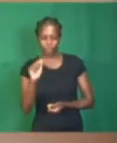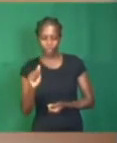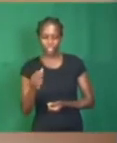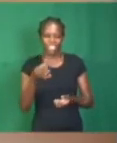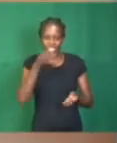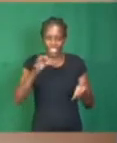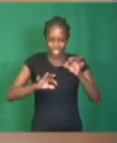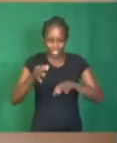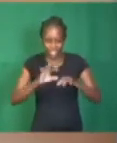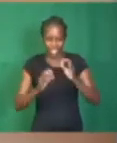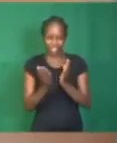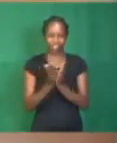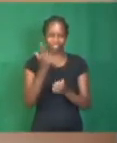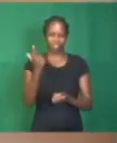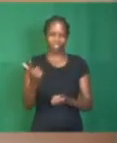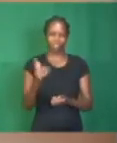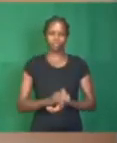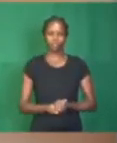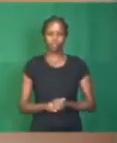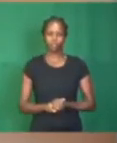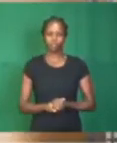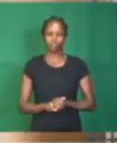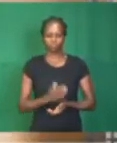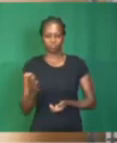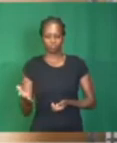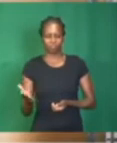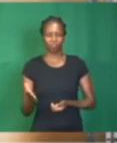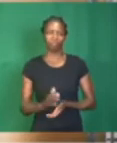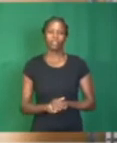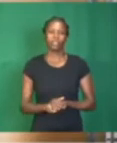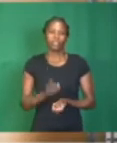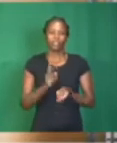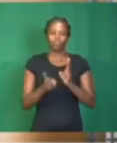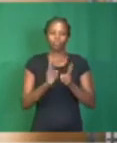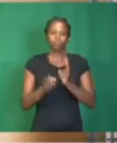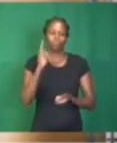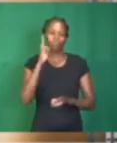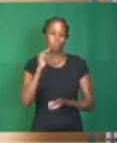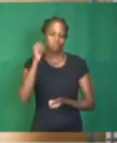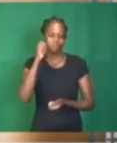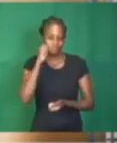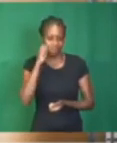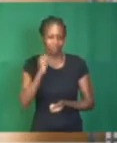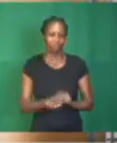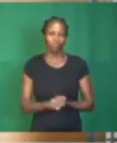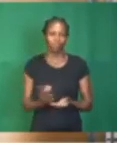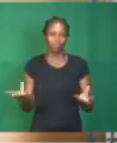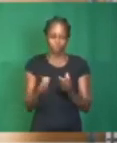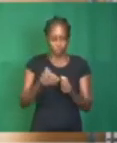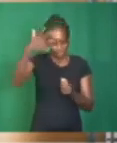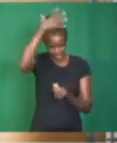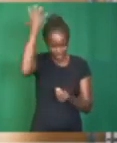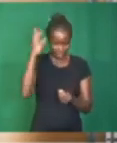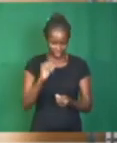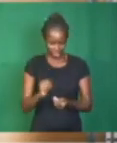7 students. Alongside is Tobile Fagute and Nompumelelo Hadebe, who will be our